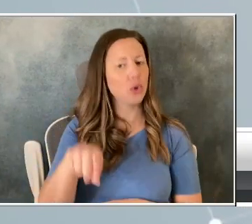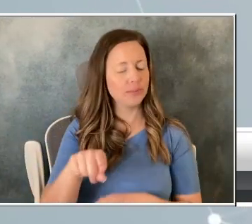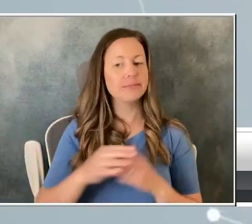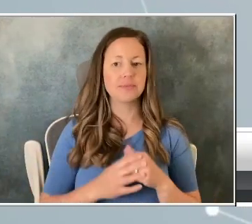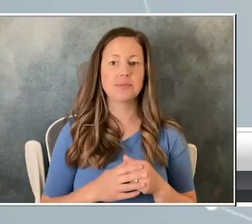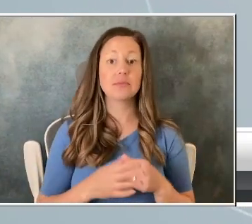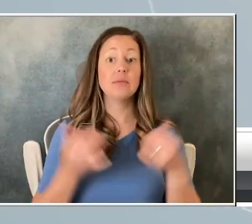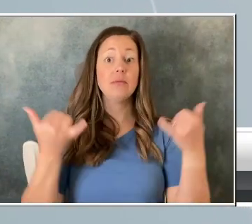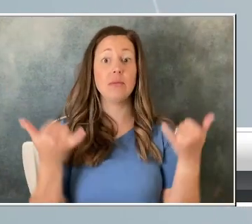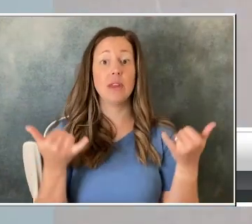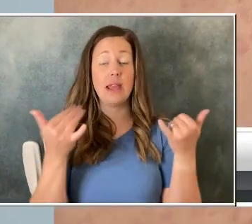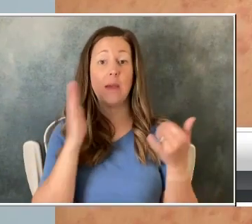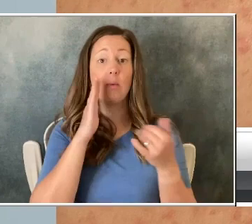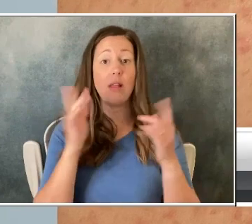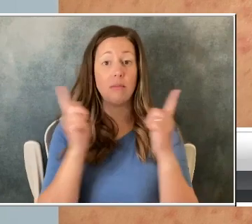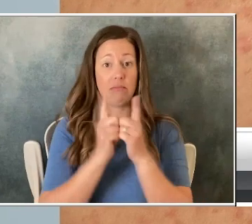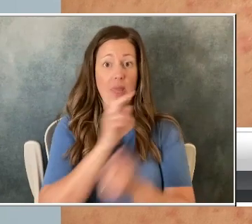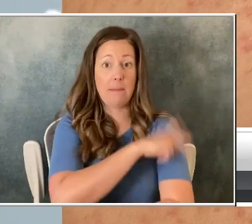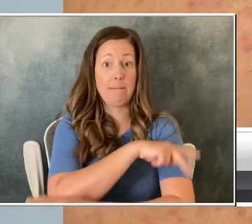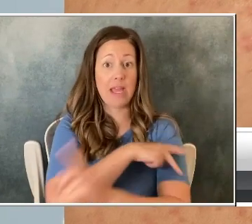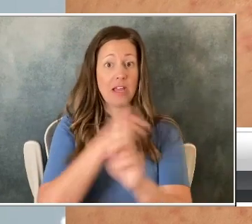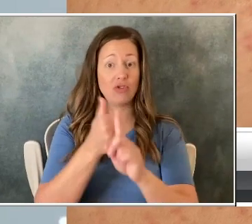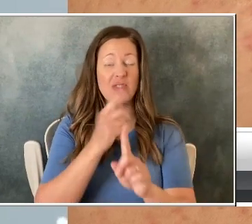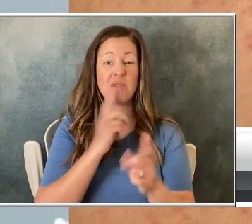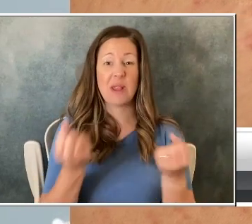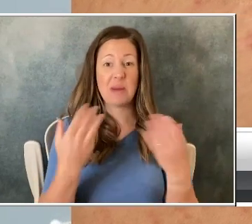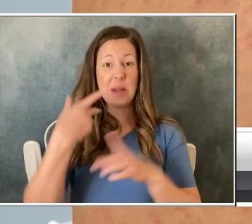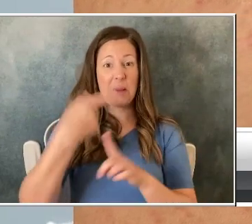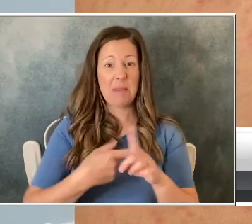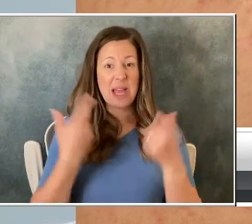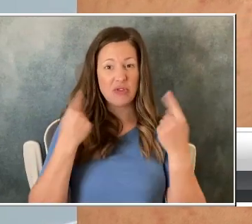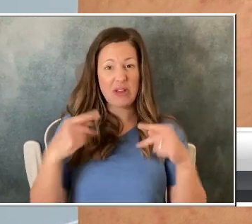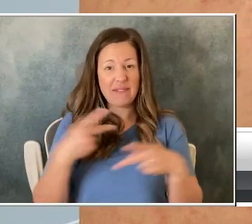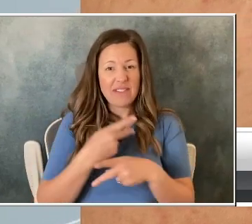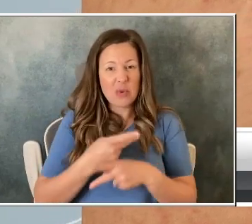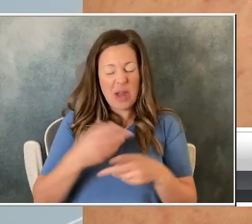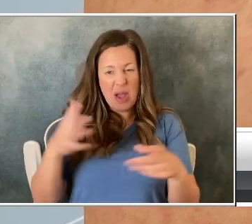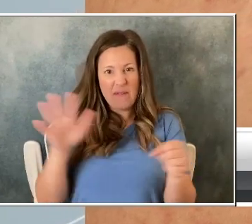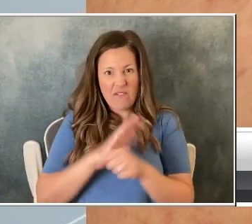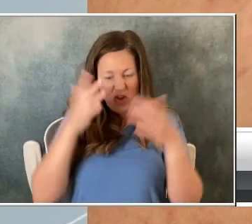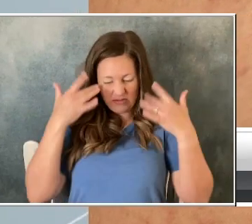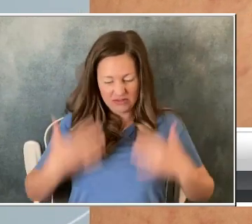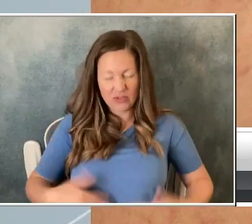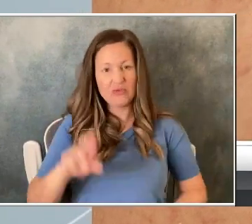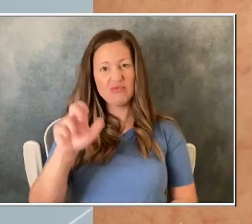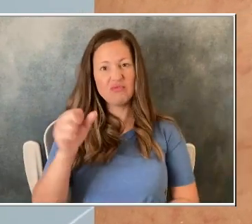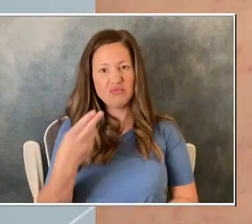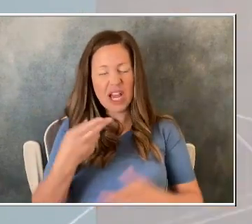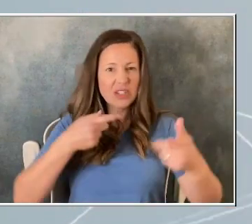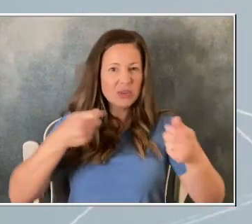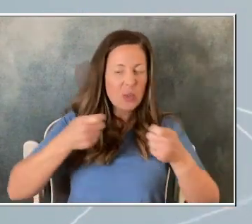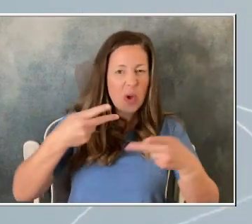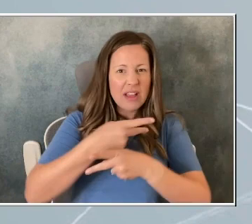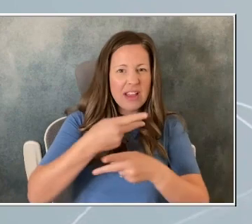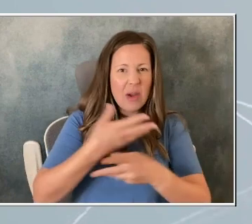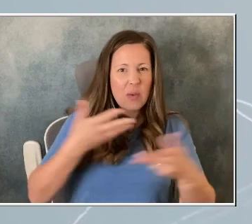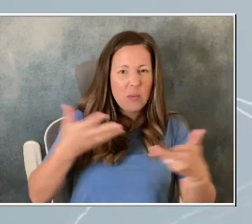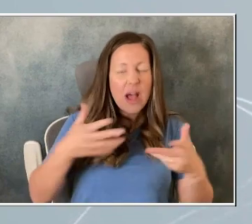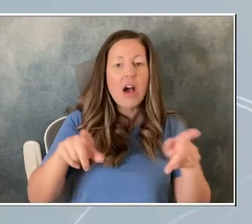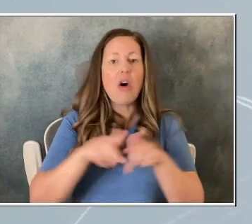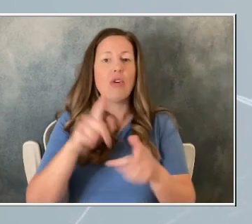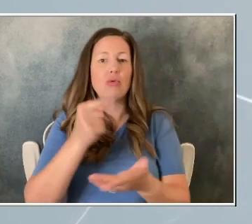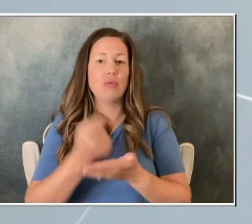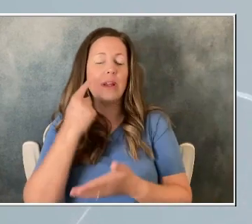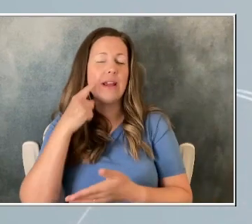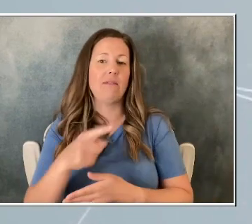patient who spent months trying to get a full body rash under control, all the while getting treated for cancer. I don't even like it when I get a little